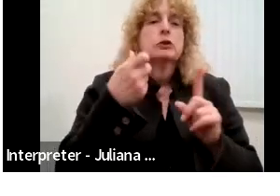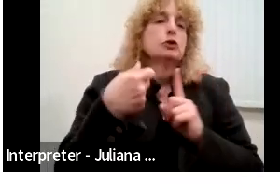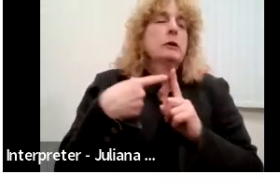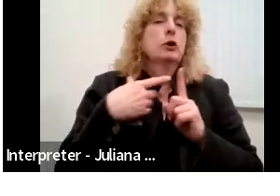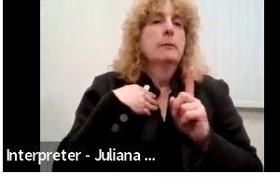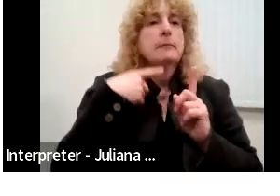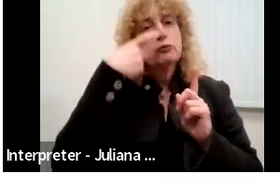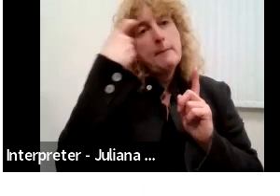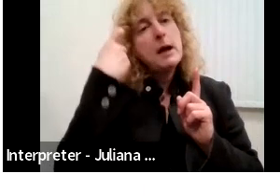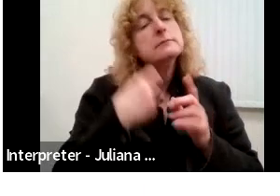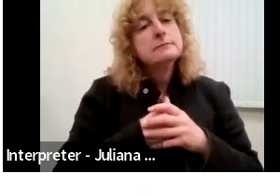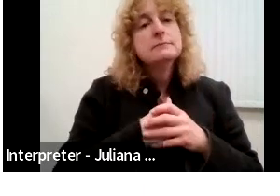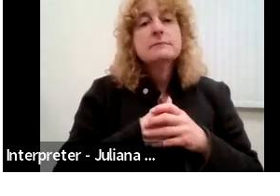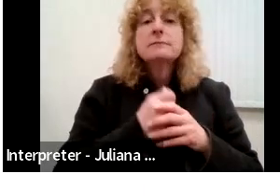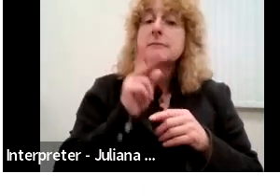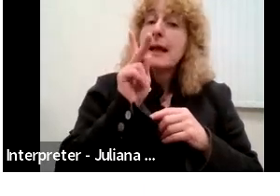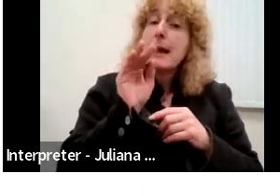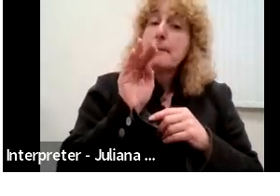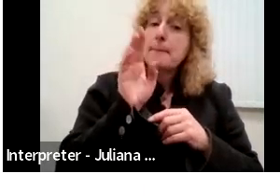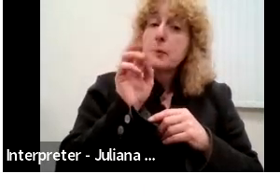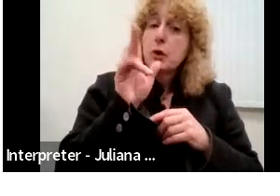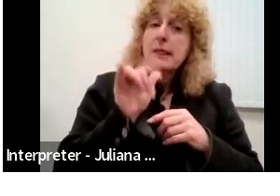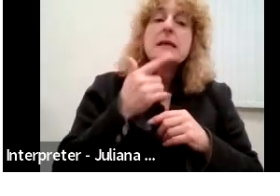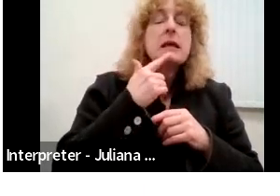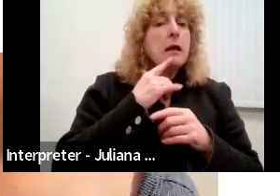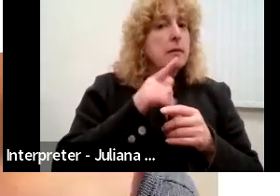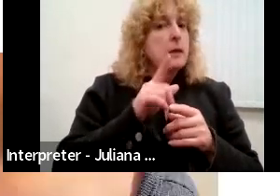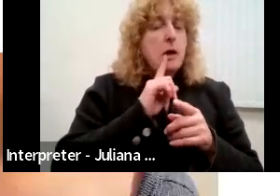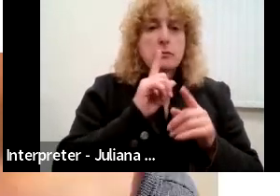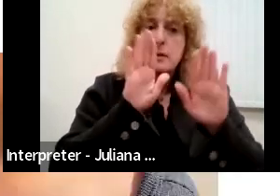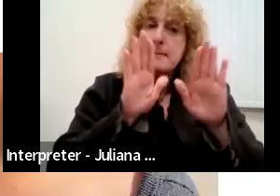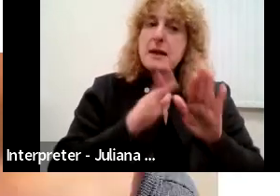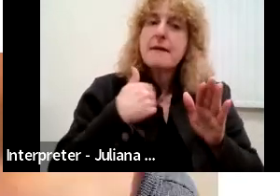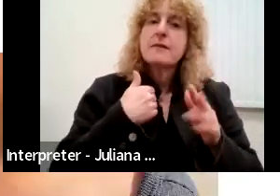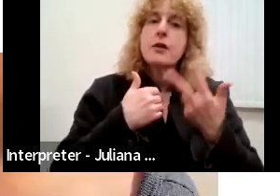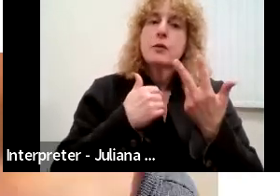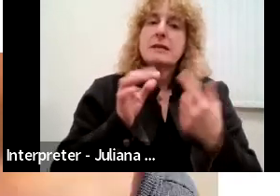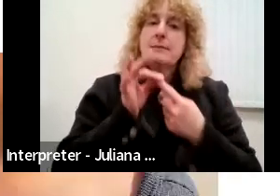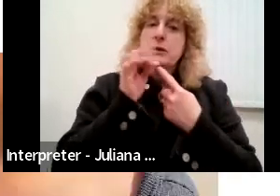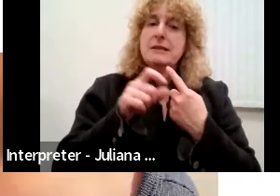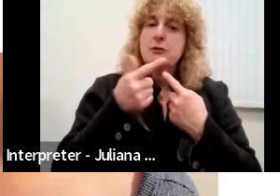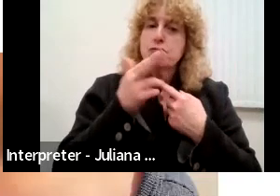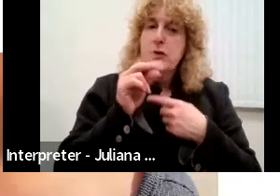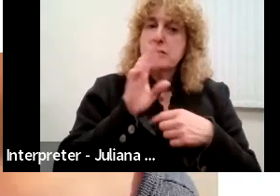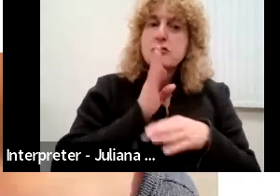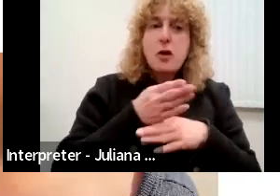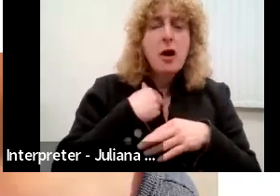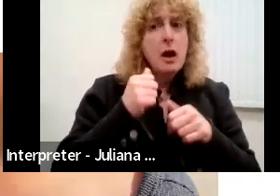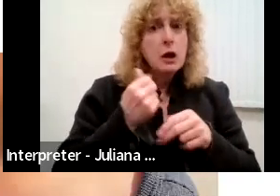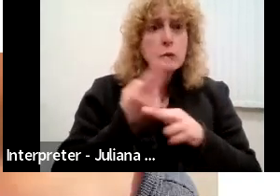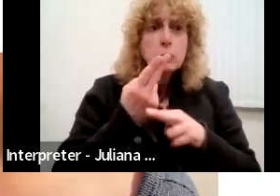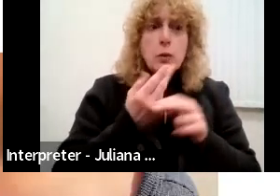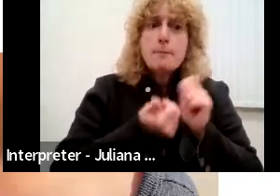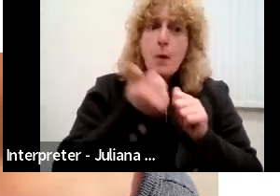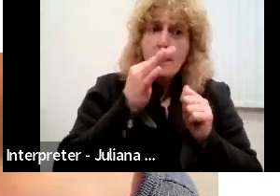traumas. And Kimberly says, these are all so amazing. We have 3 special needs granddaughters. I could use most of these with and help